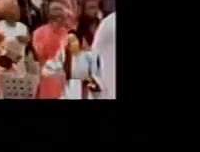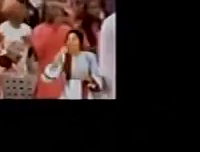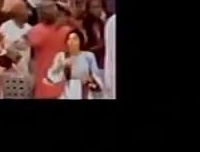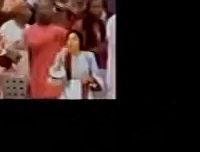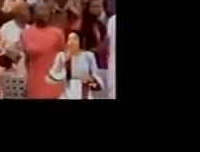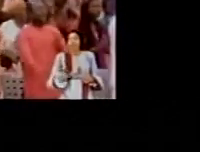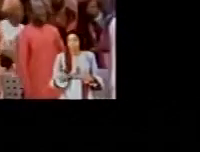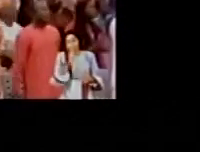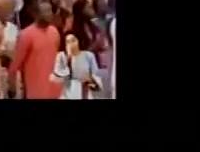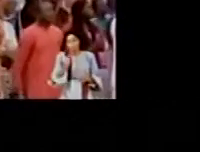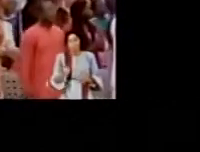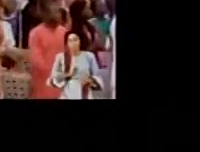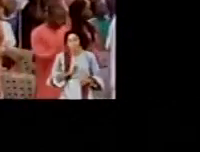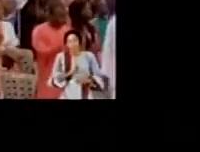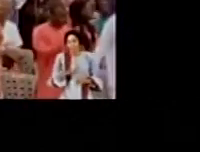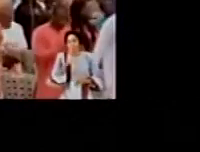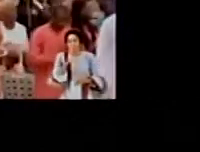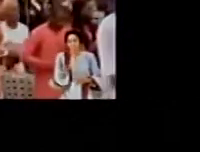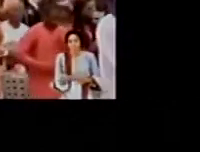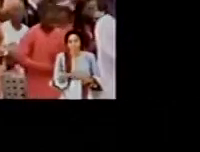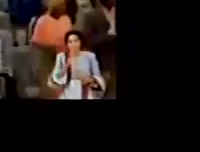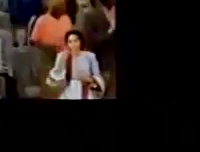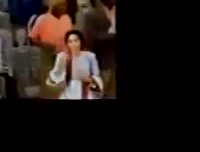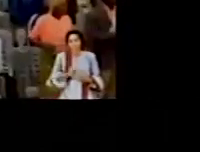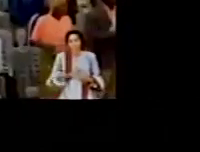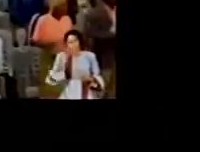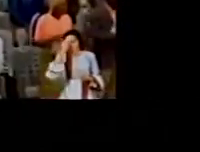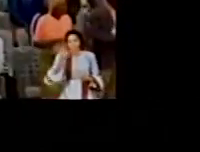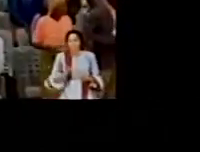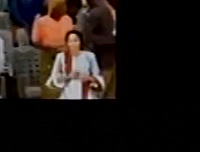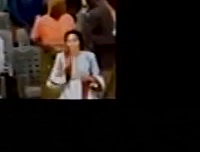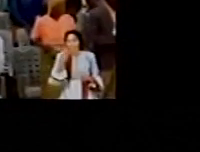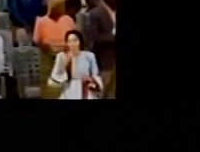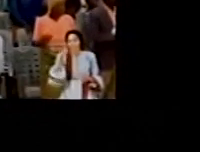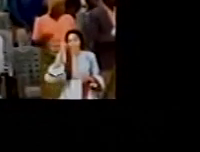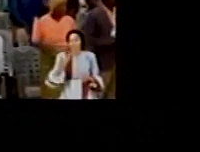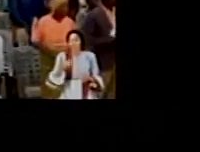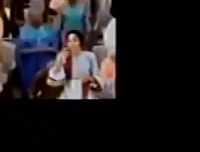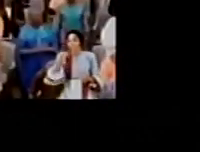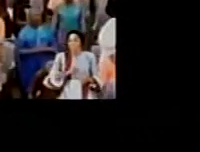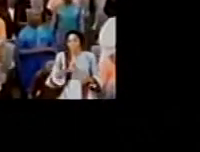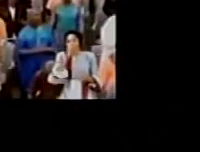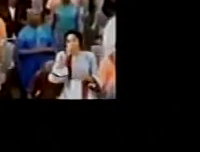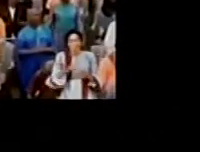I know who I am. I know who God says I am.